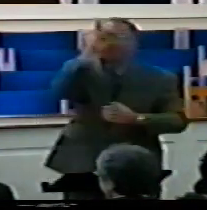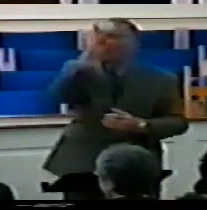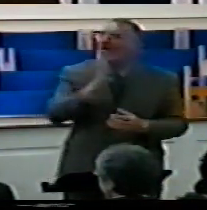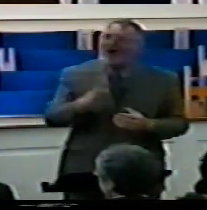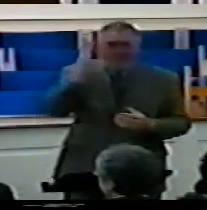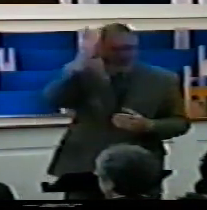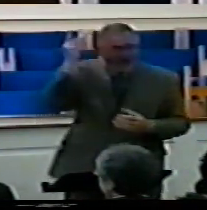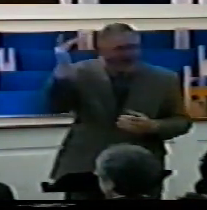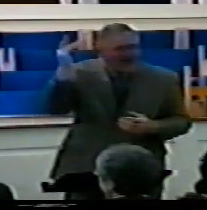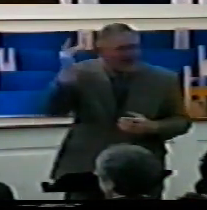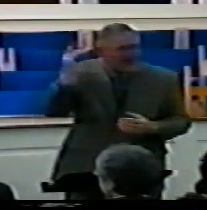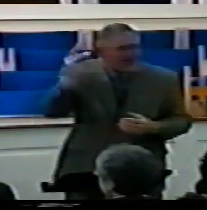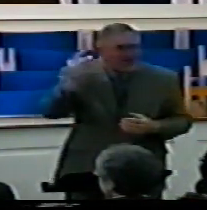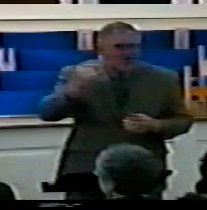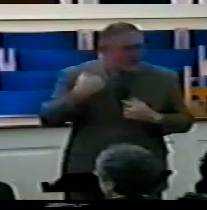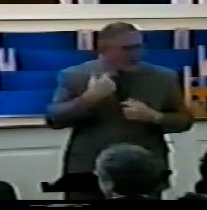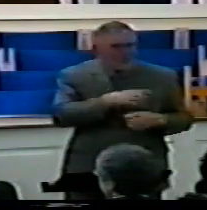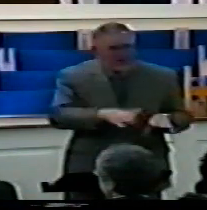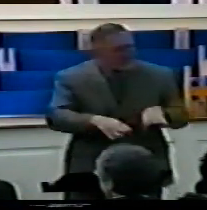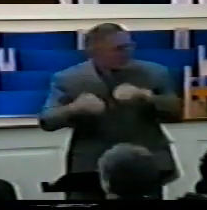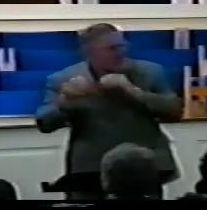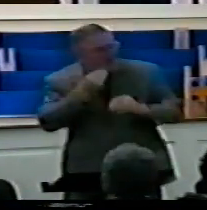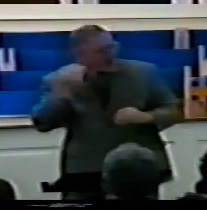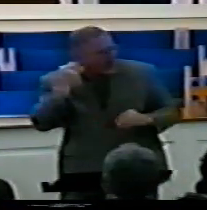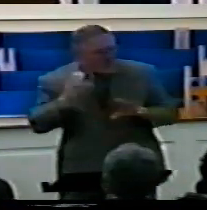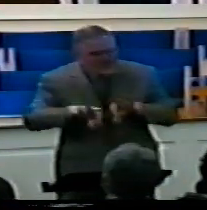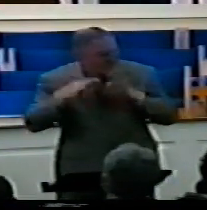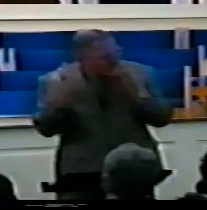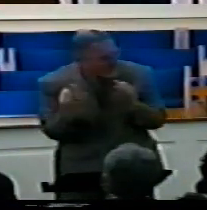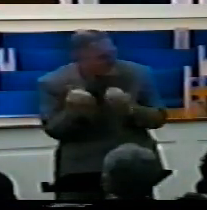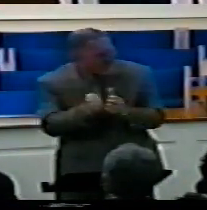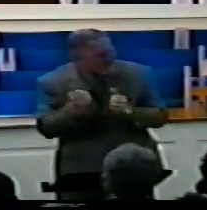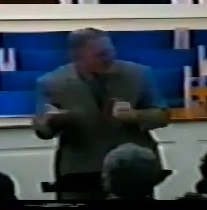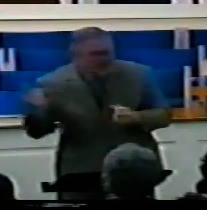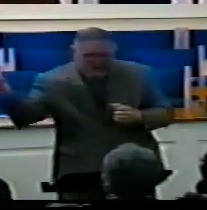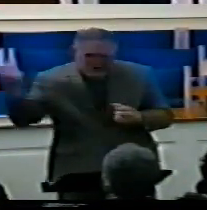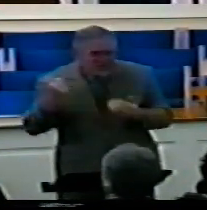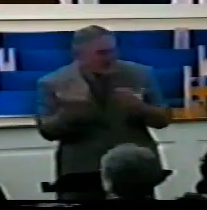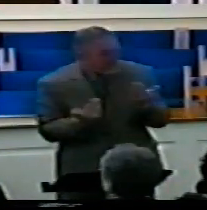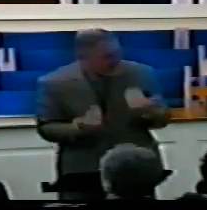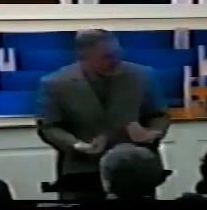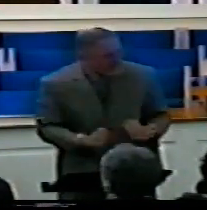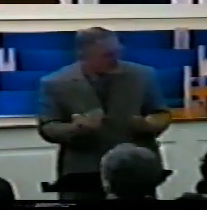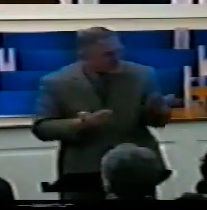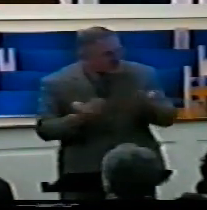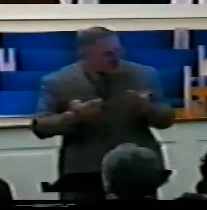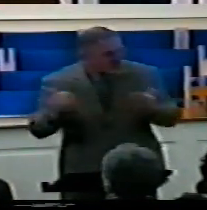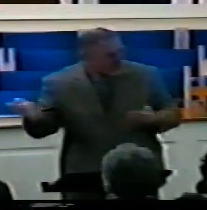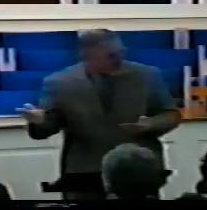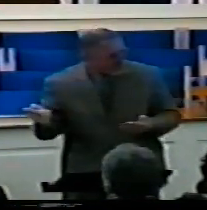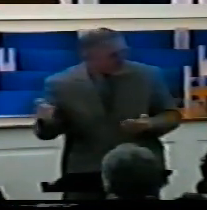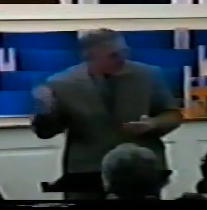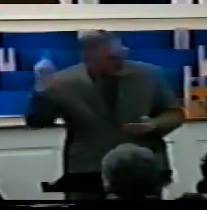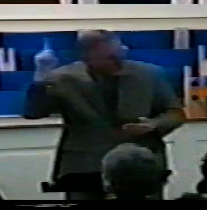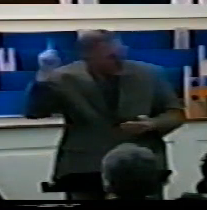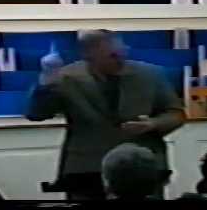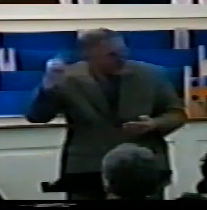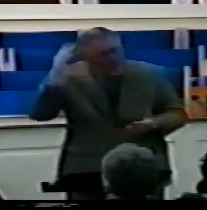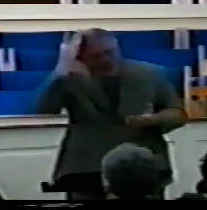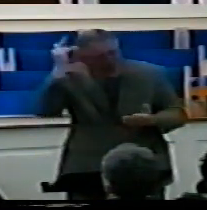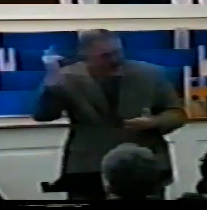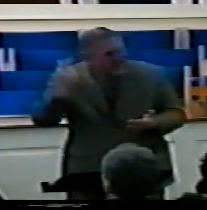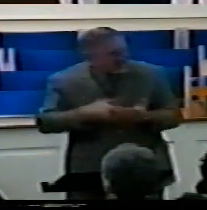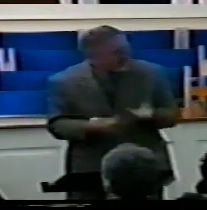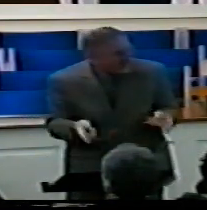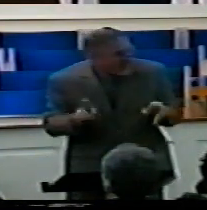God? We've left home. We've left family. And, God, we've come here to serve you and to do a work for you. But, God, why? And it was